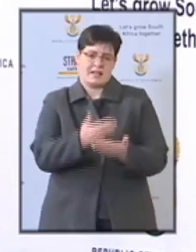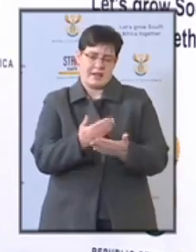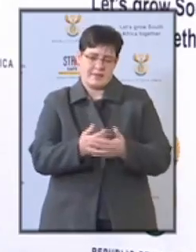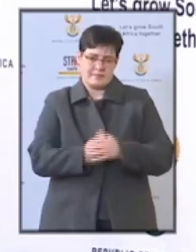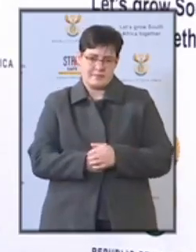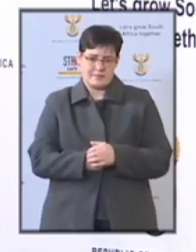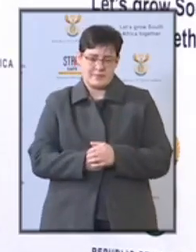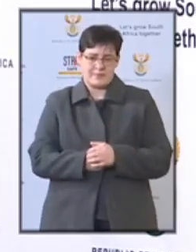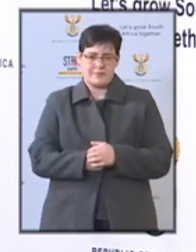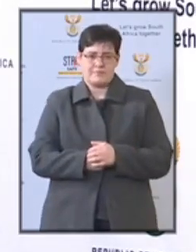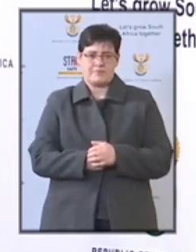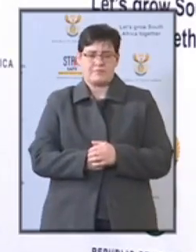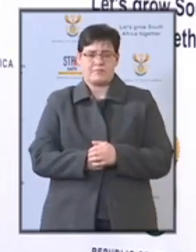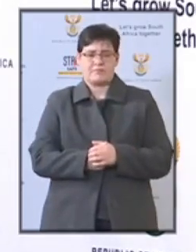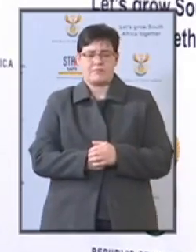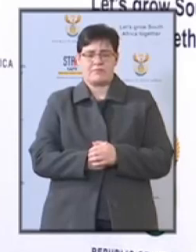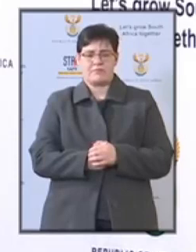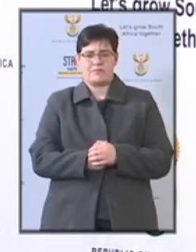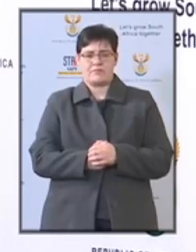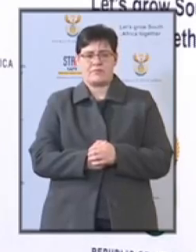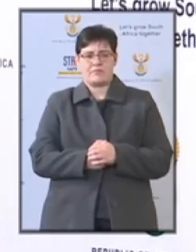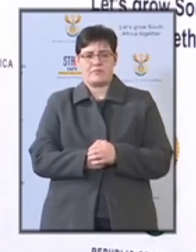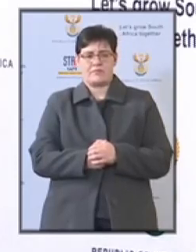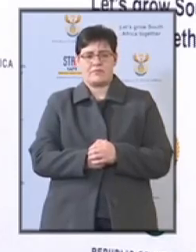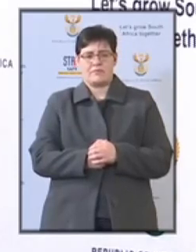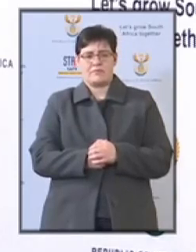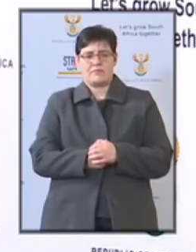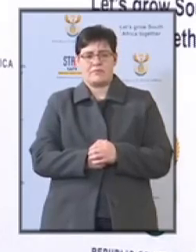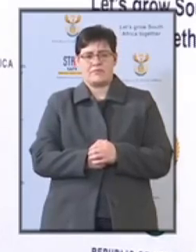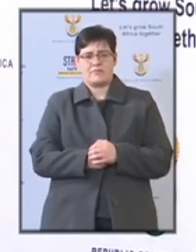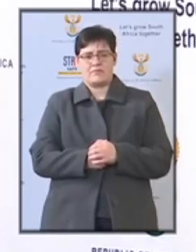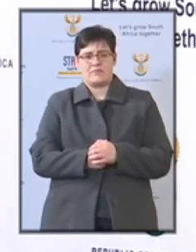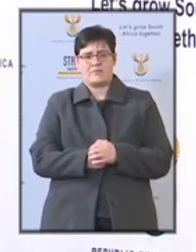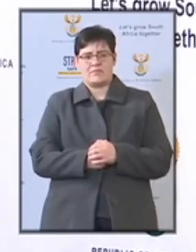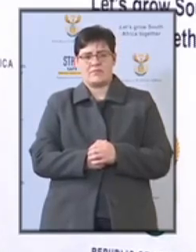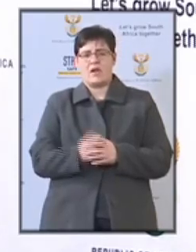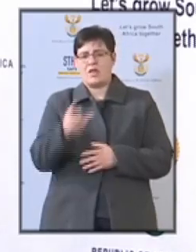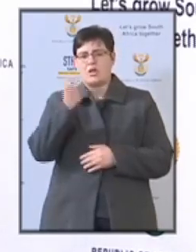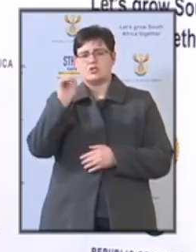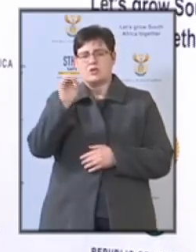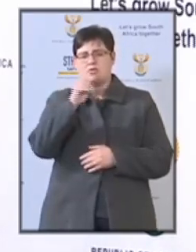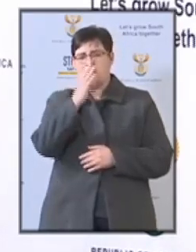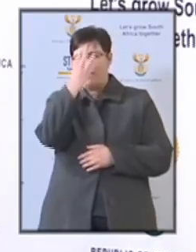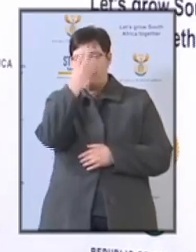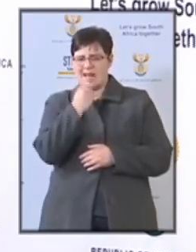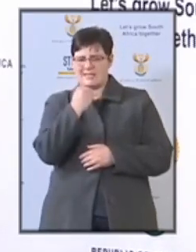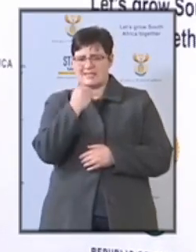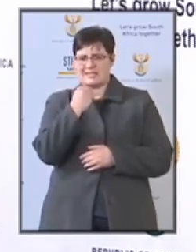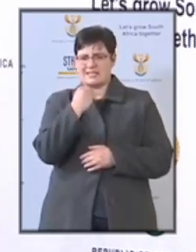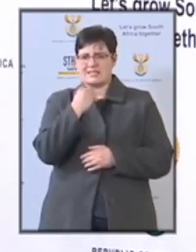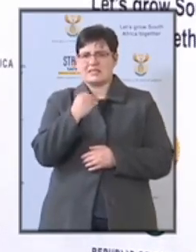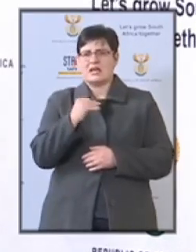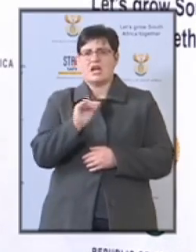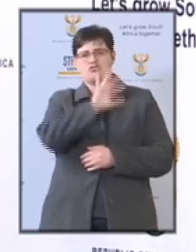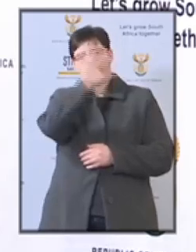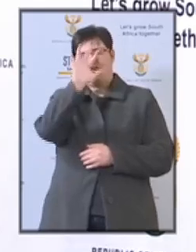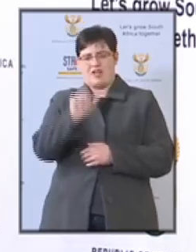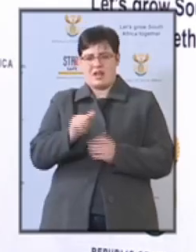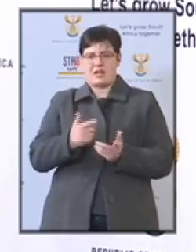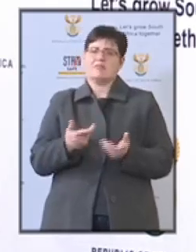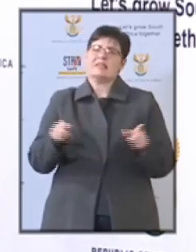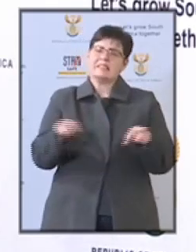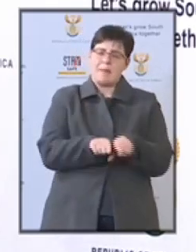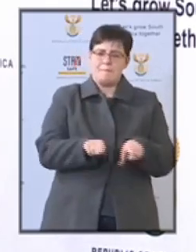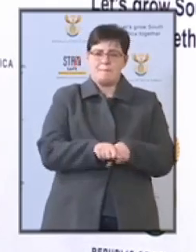A question about South Africa that was asked from a colleague in Sowetan, just to indicate that,